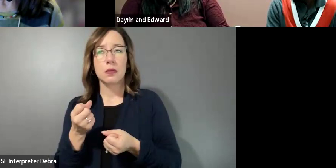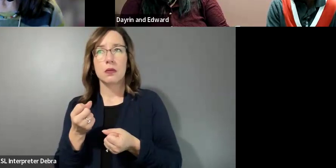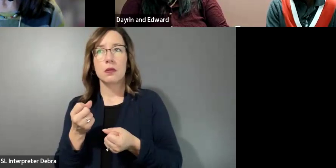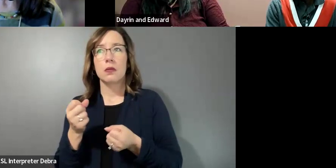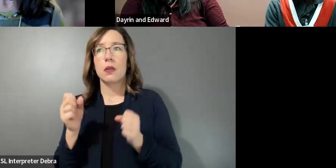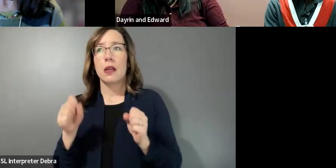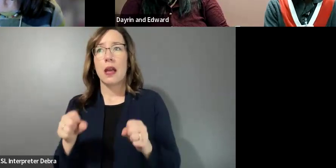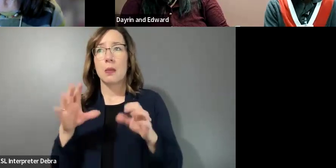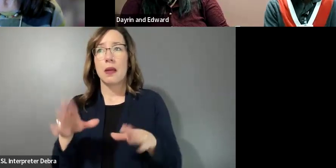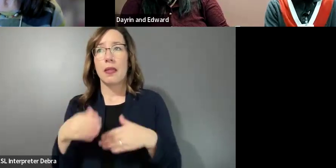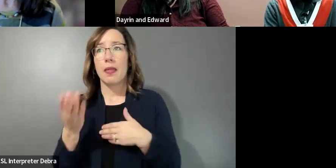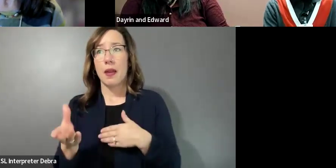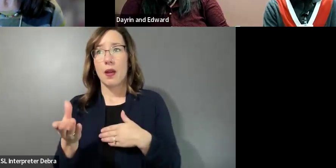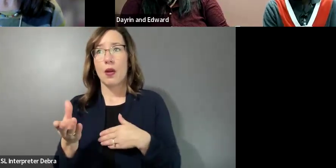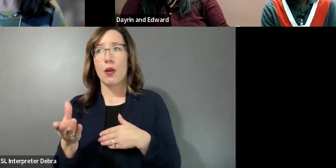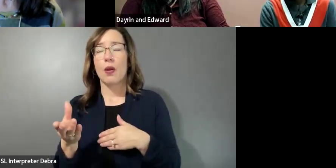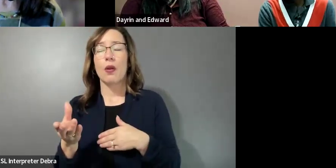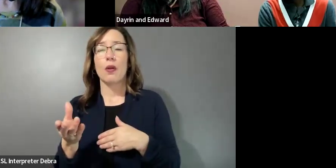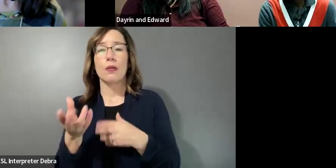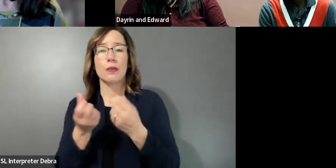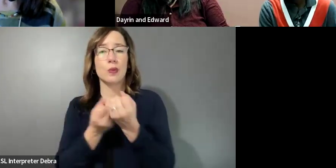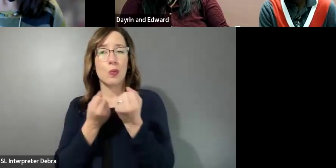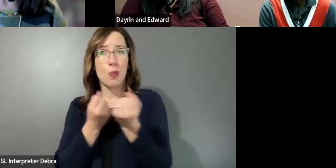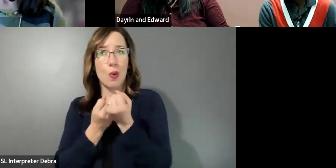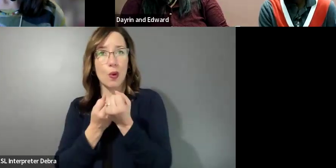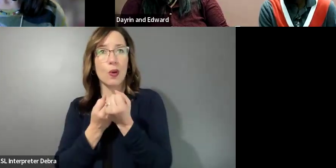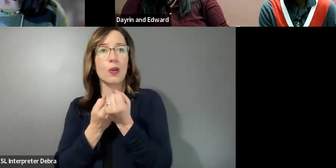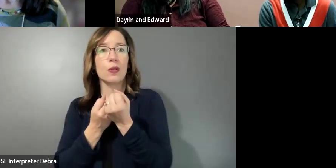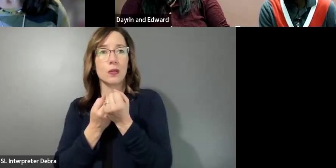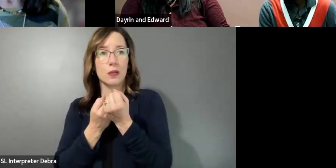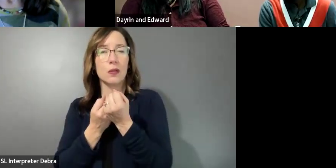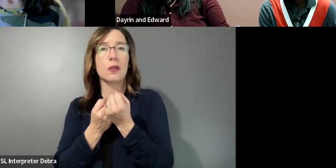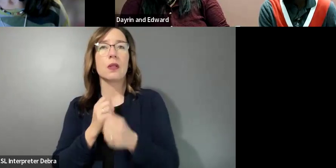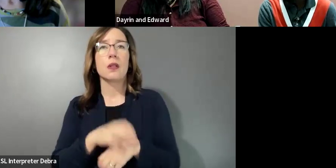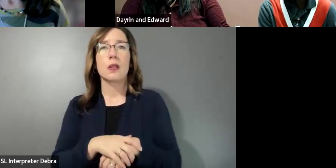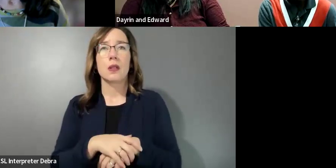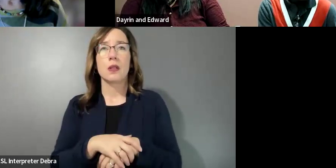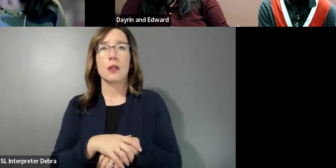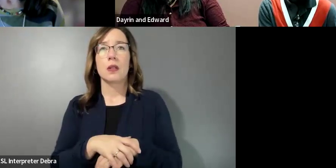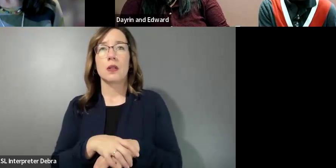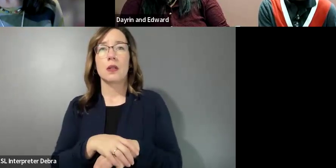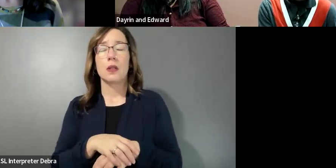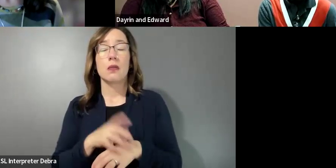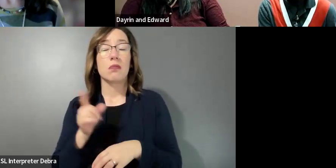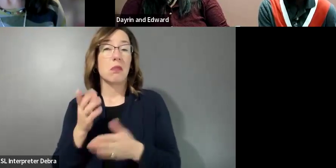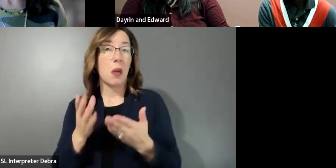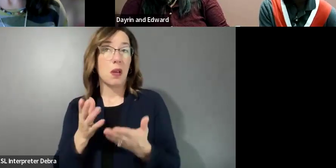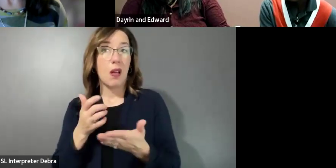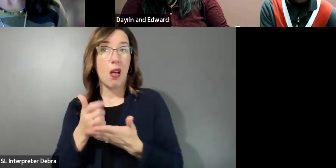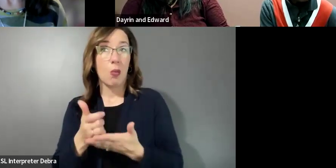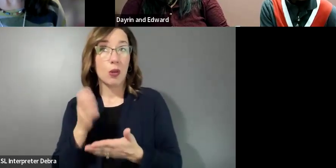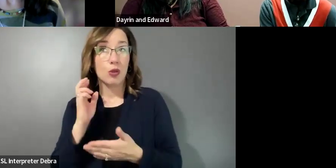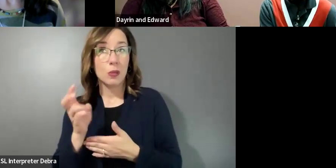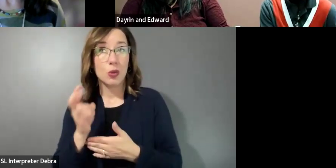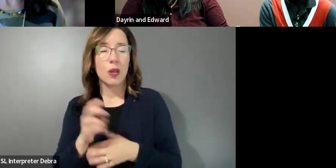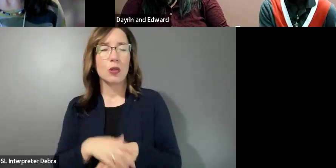be there with you, support you with the person that can help with transportation or